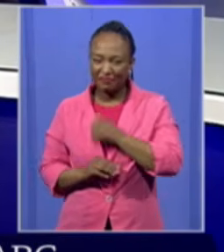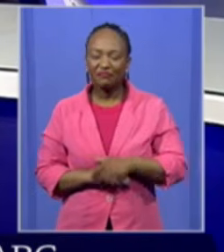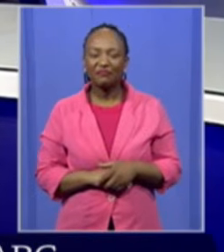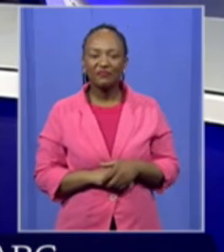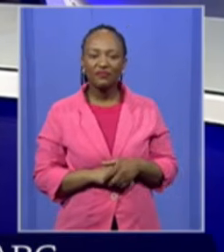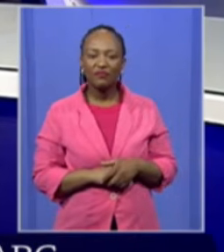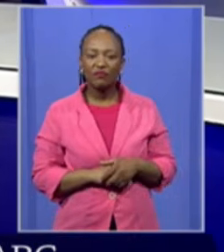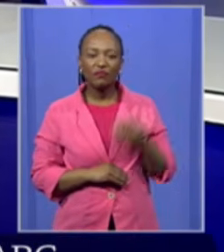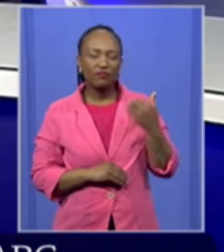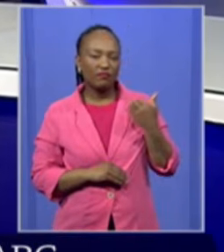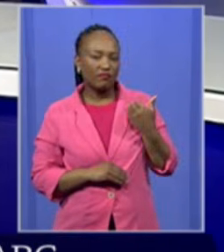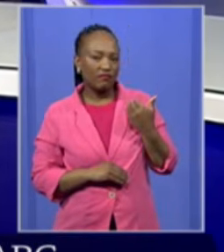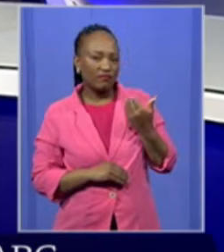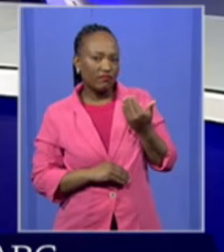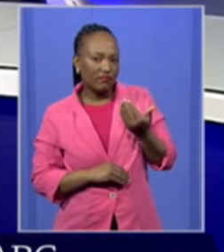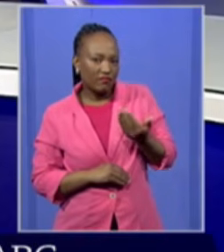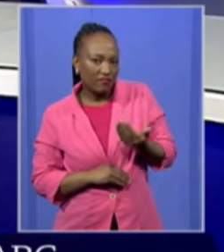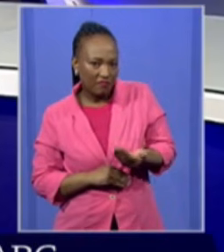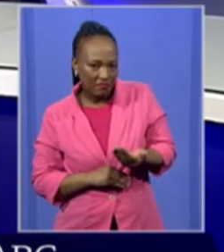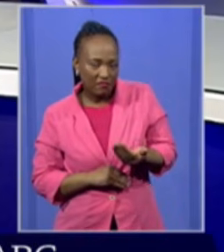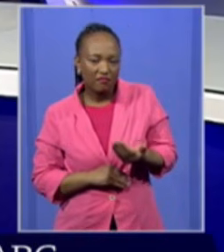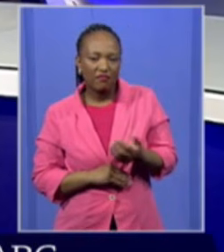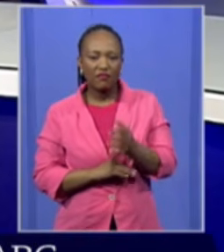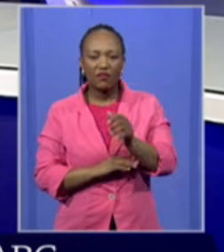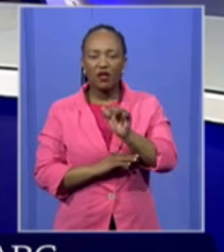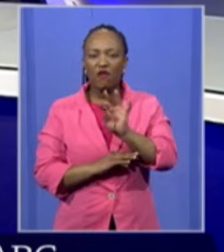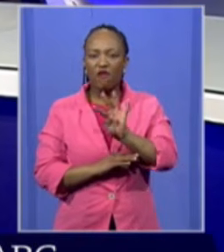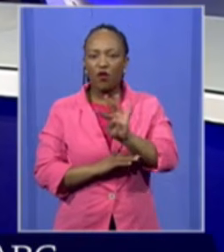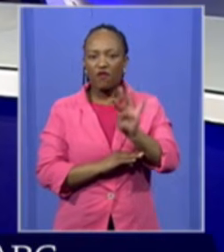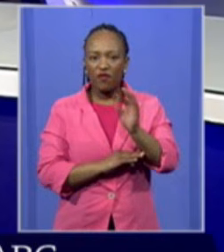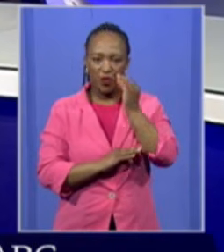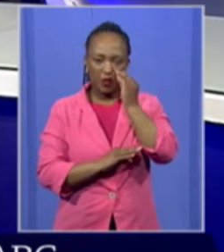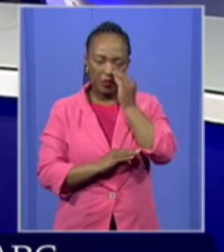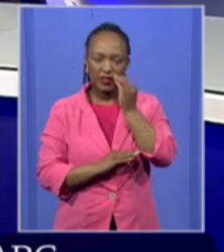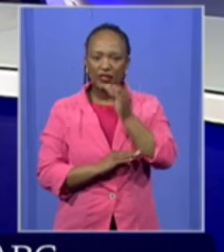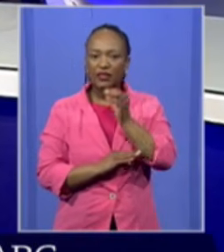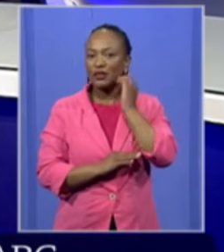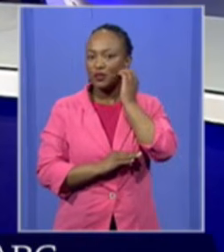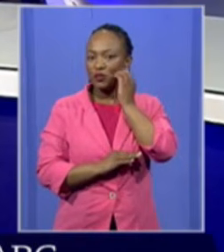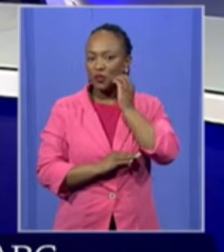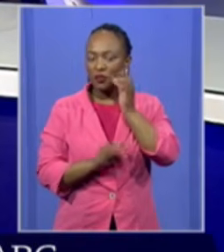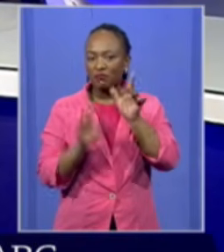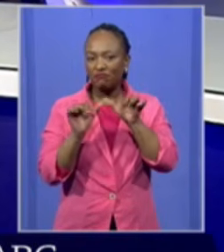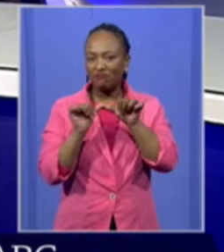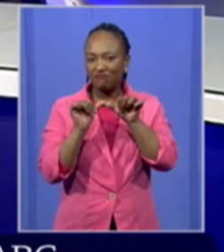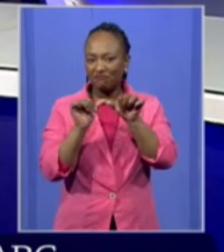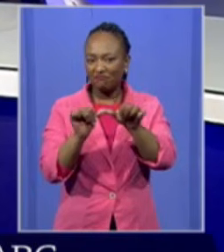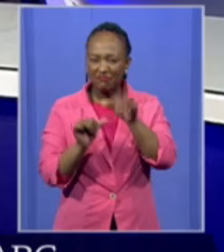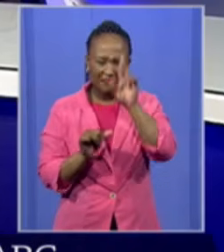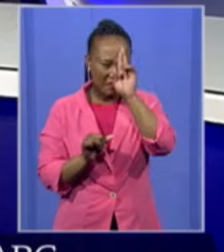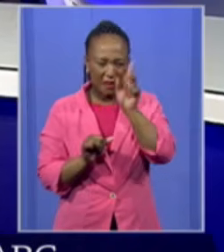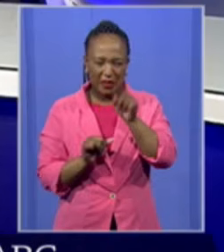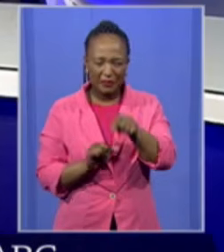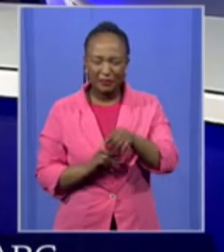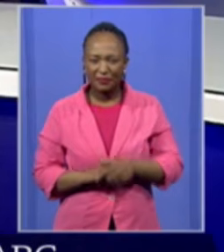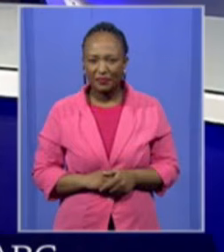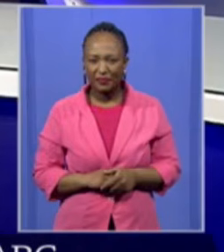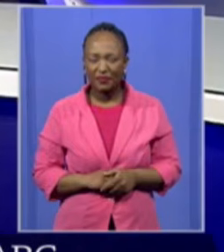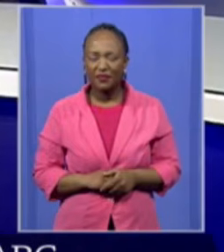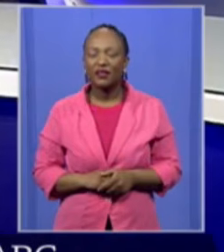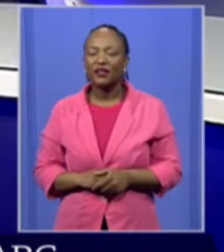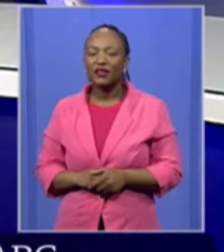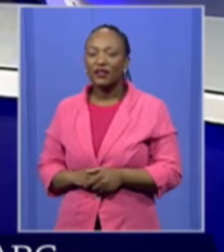dilemo tse ka bang 44 kgaso ya ditaba tsa Sesotho e tswella pele. O hopolang ka seo? Nna ka ha